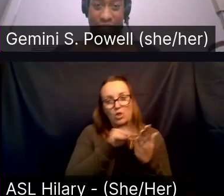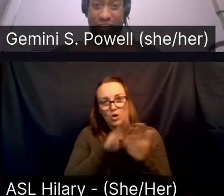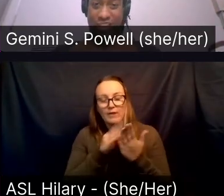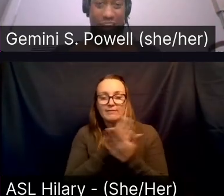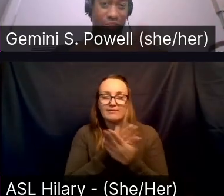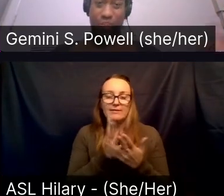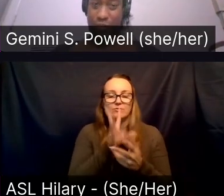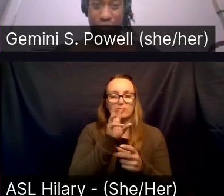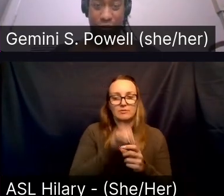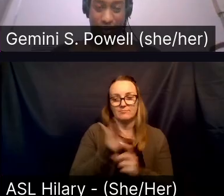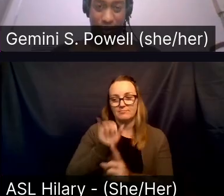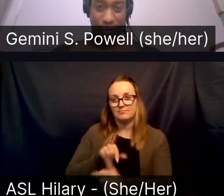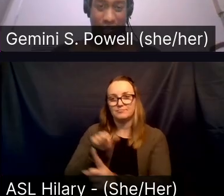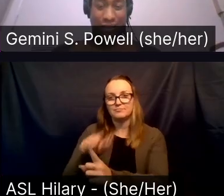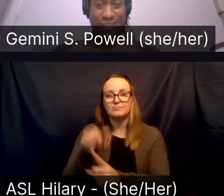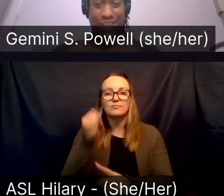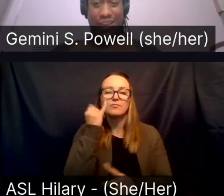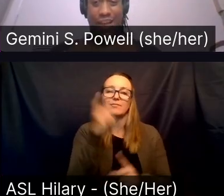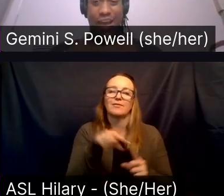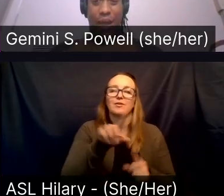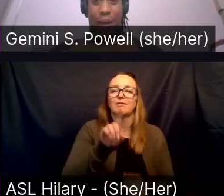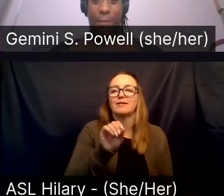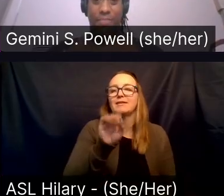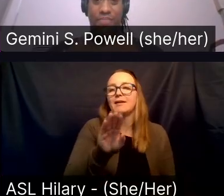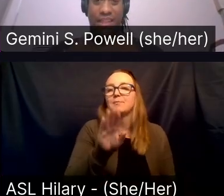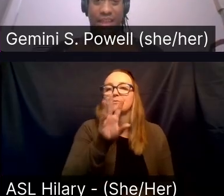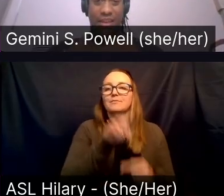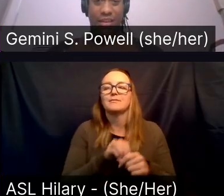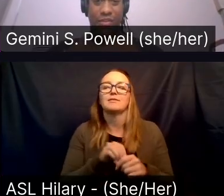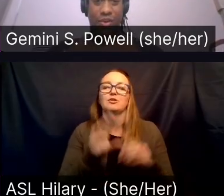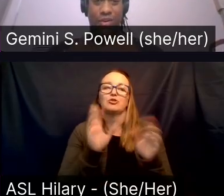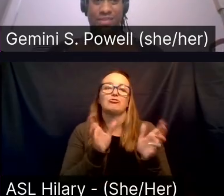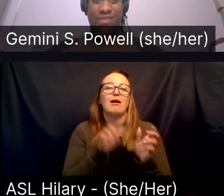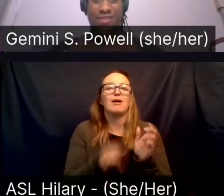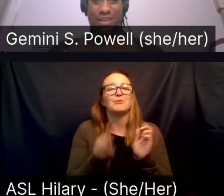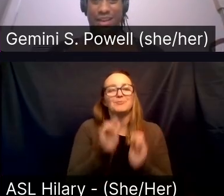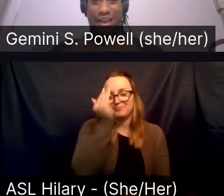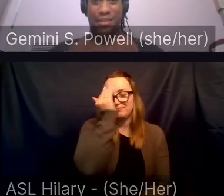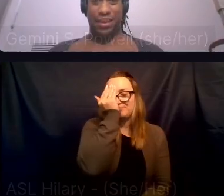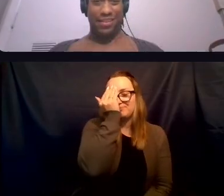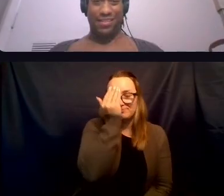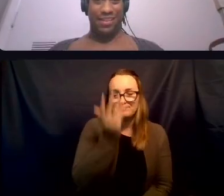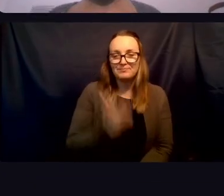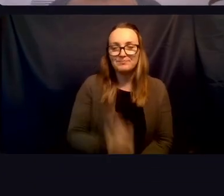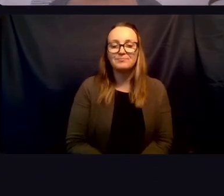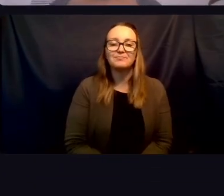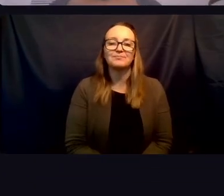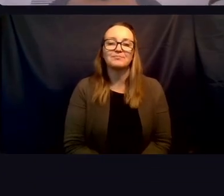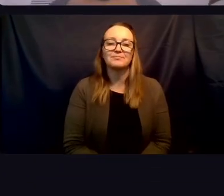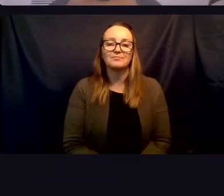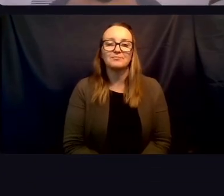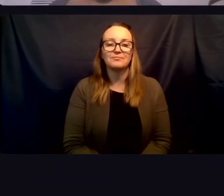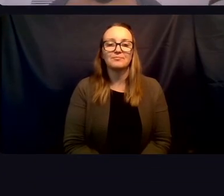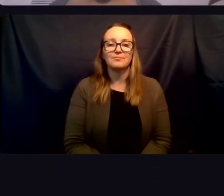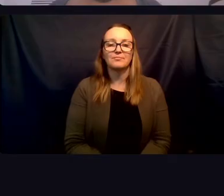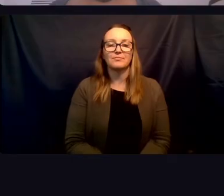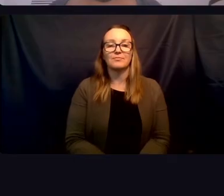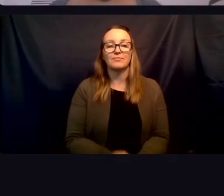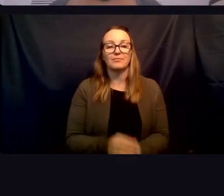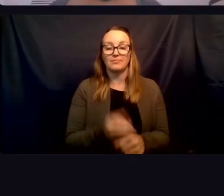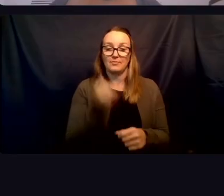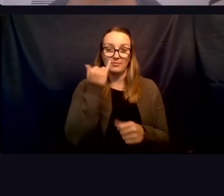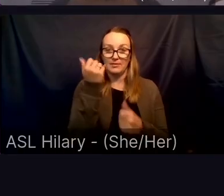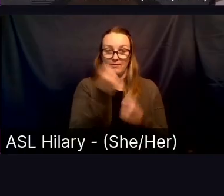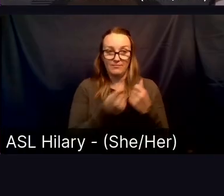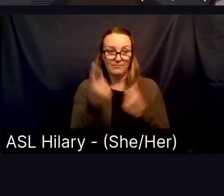who are devs in the chat are super familiar with this. And then, of course, I mean, if anyone's got any questions on